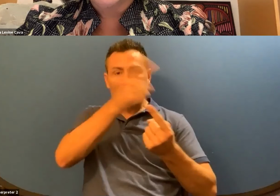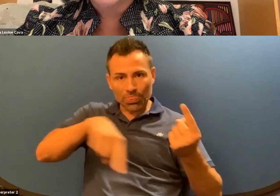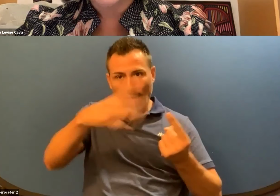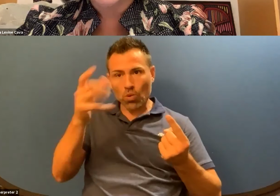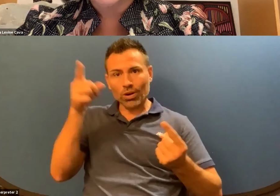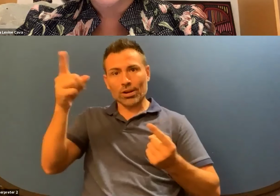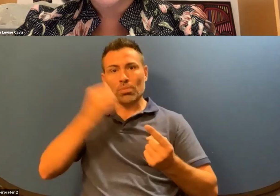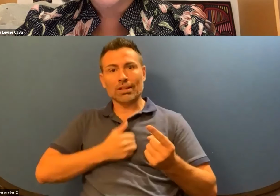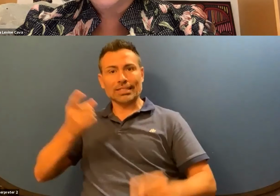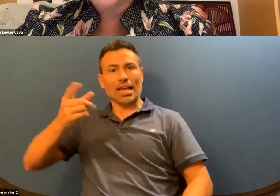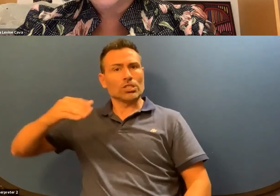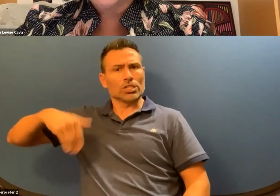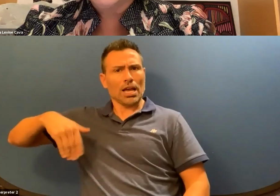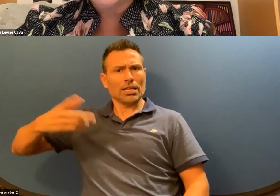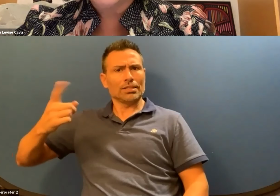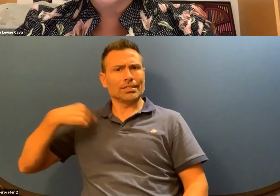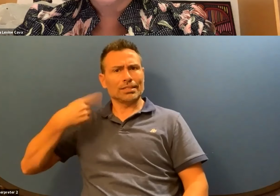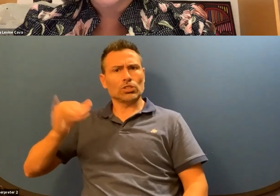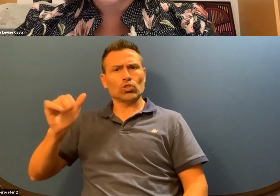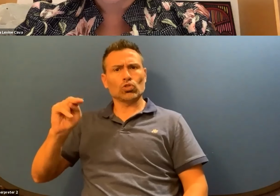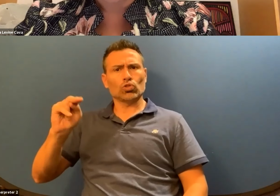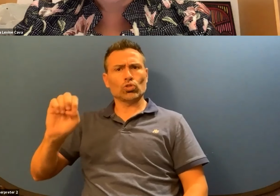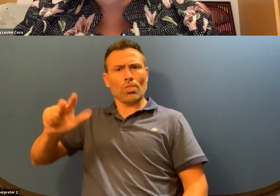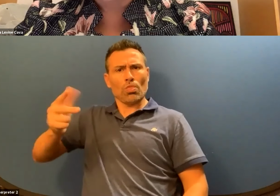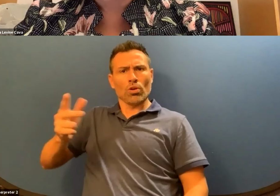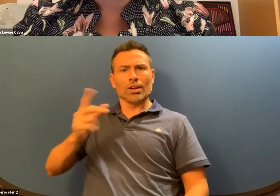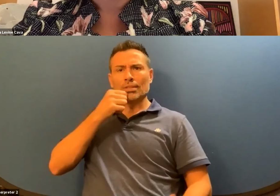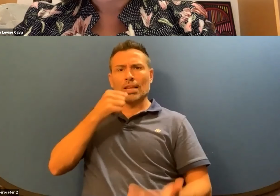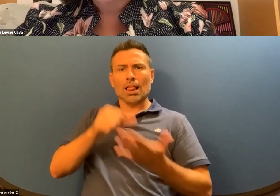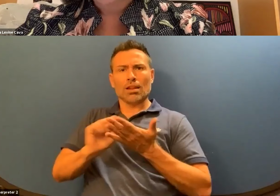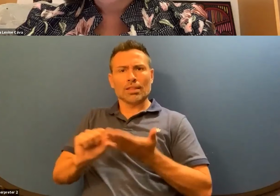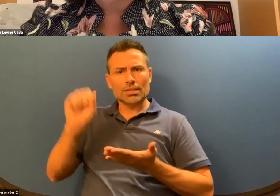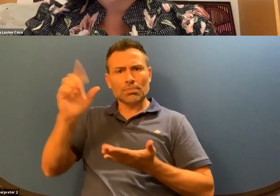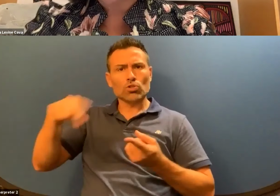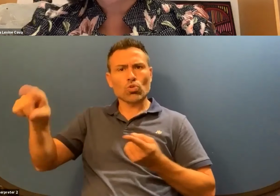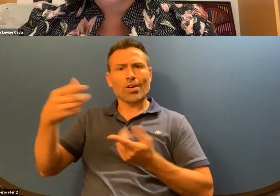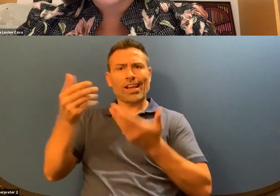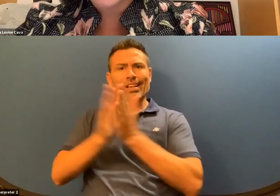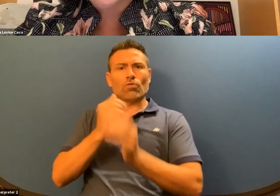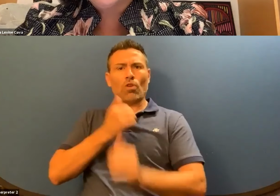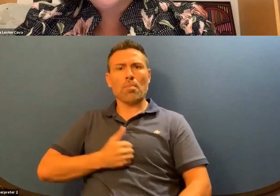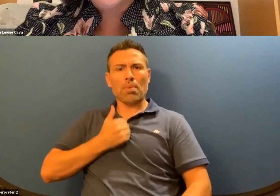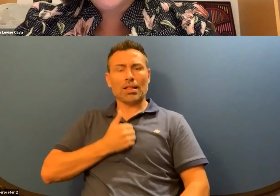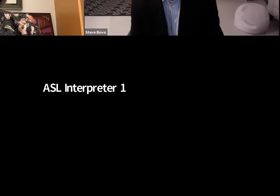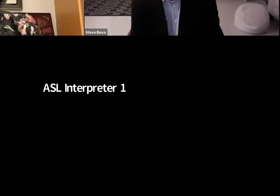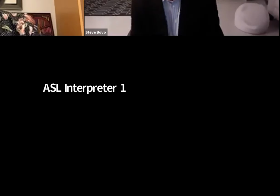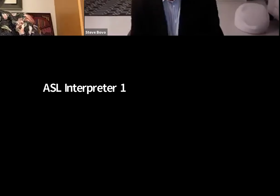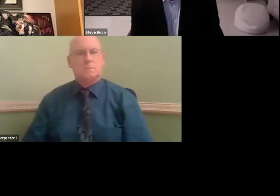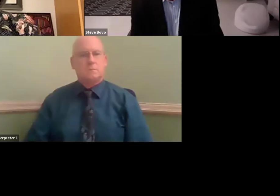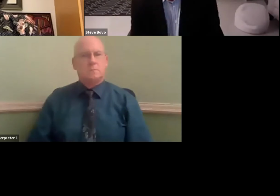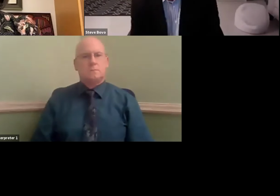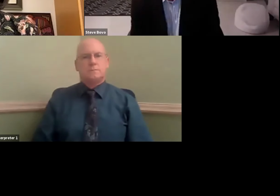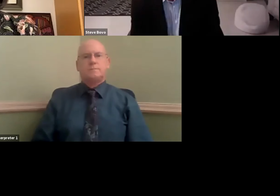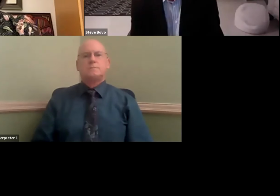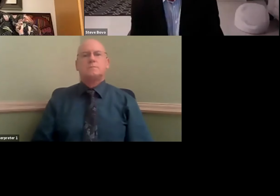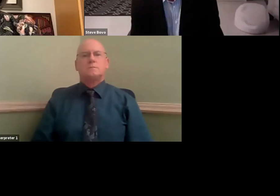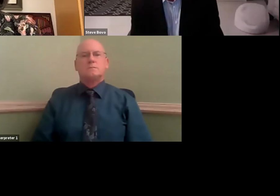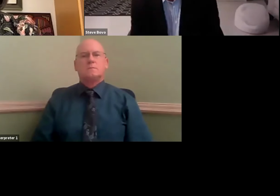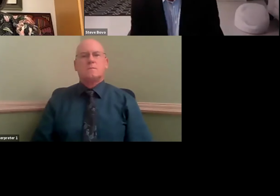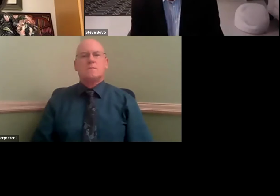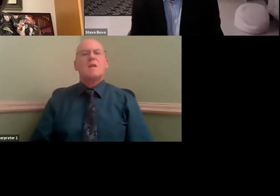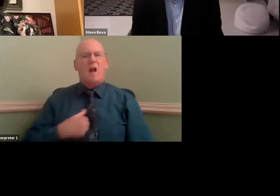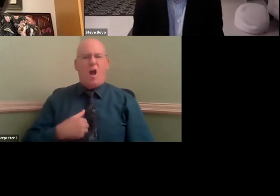her to apologize in a letter that they have submitted to her, and it's been basically ignored. And I'm going to stop you there in just